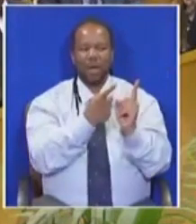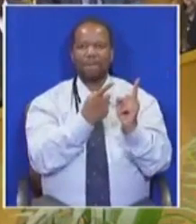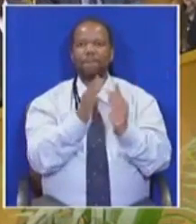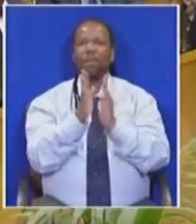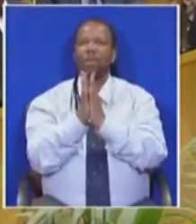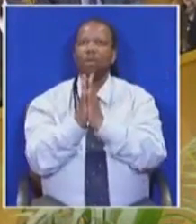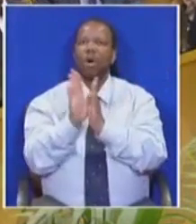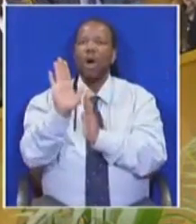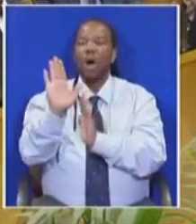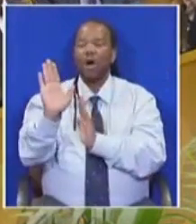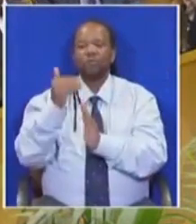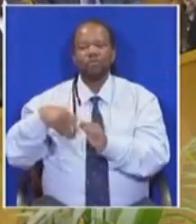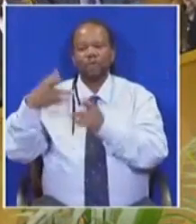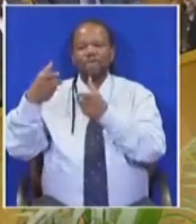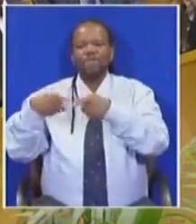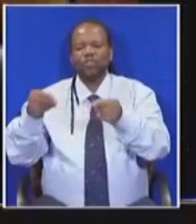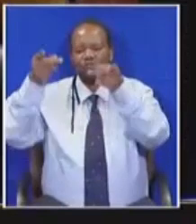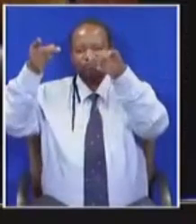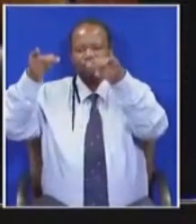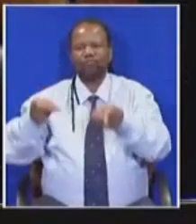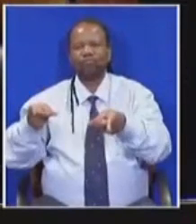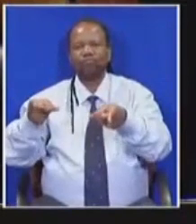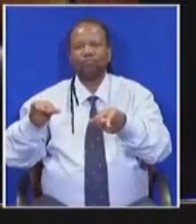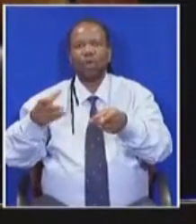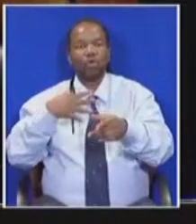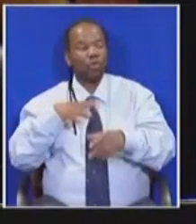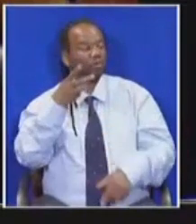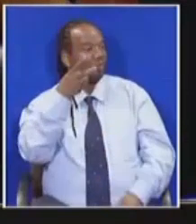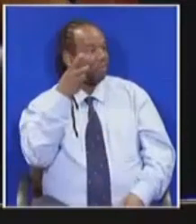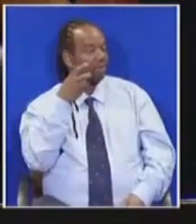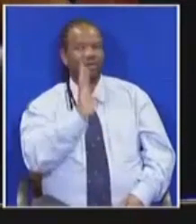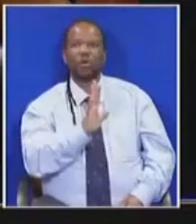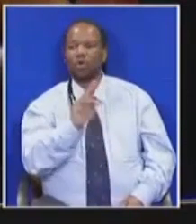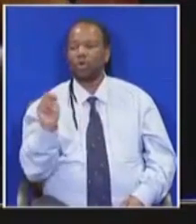have made up your mind which one of you I'm listening to.